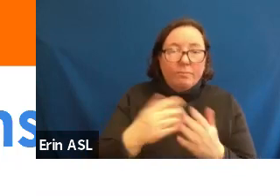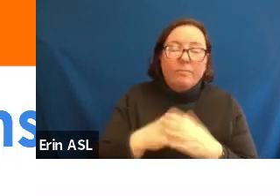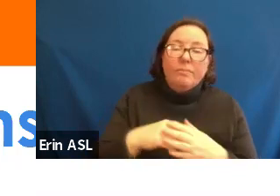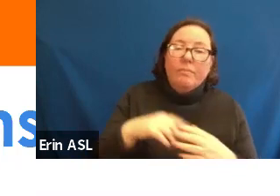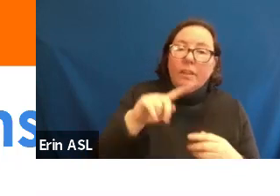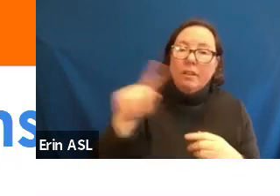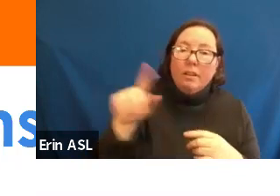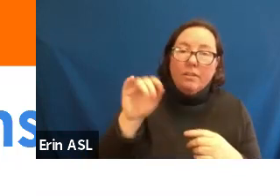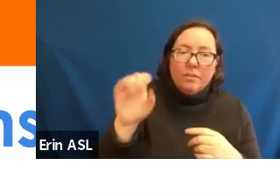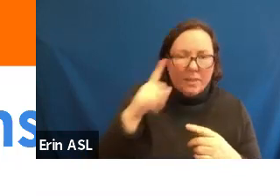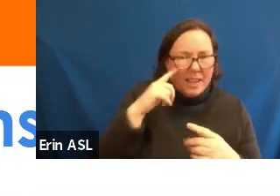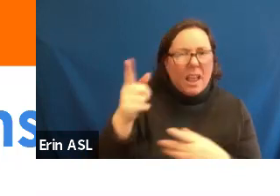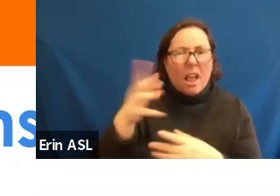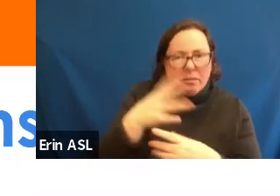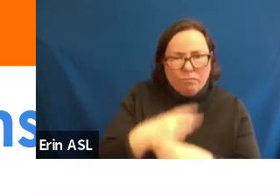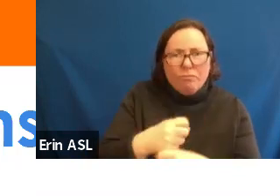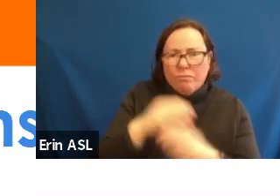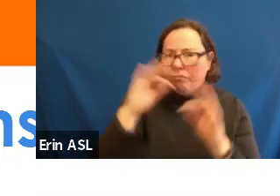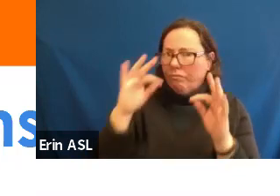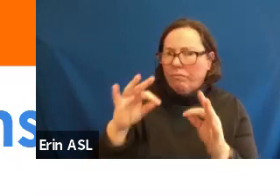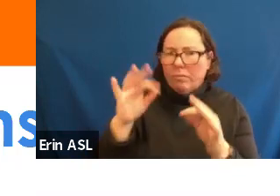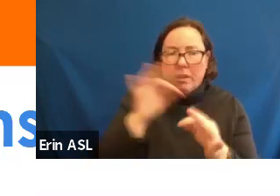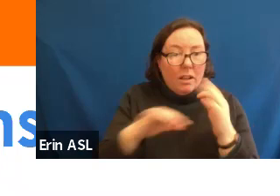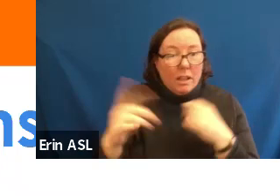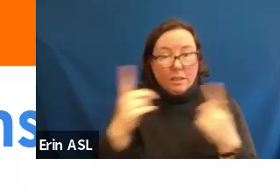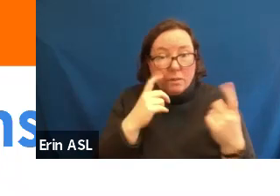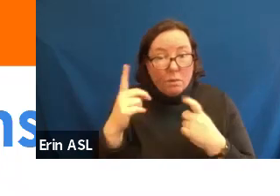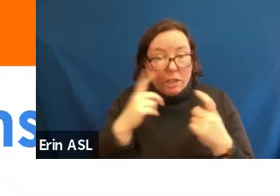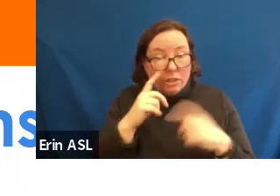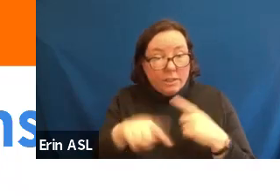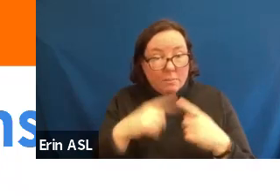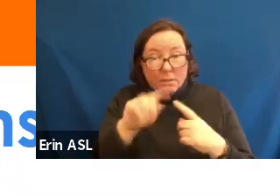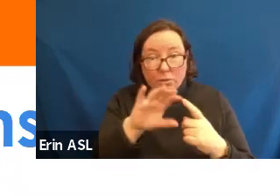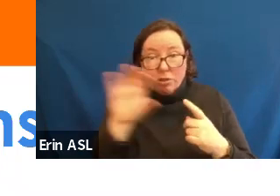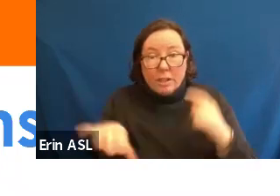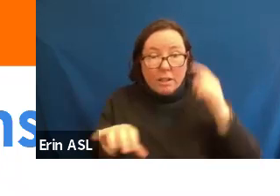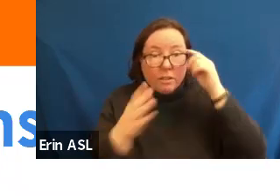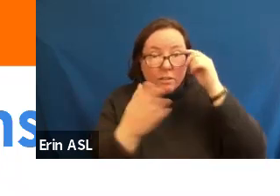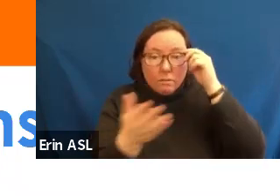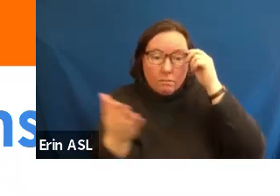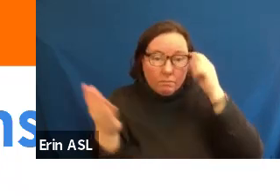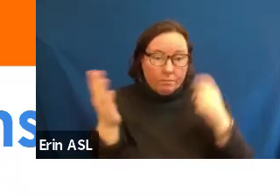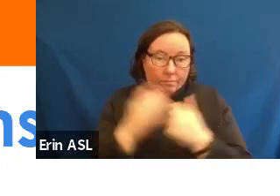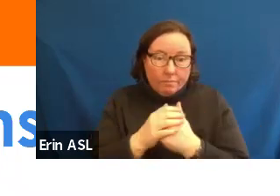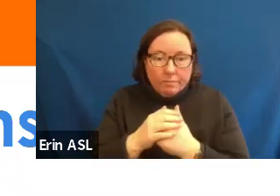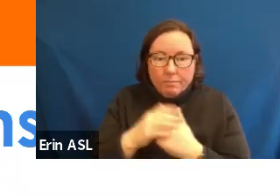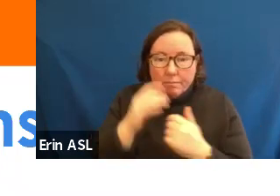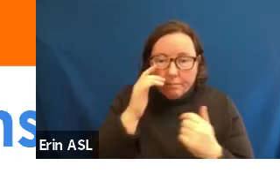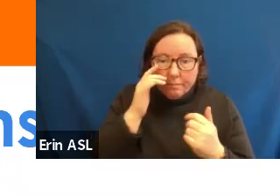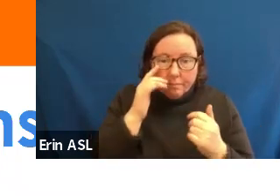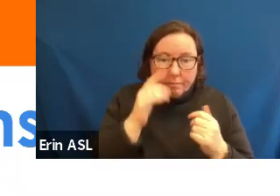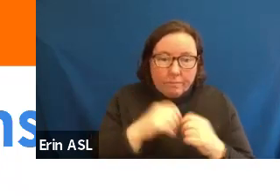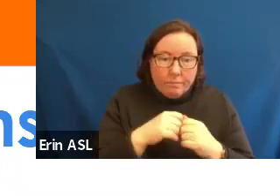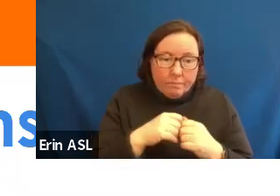I think you summed it up very well. Unless there are questions, then I think this is a great